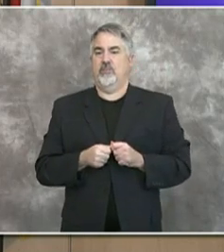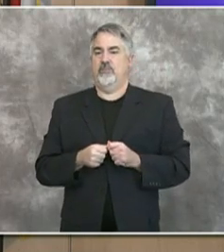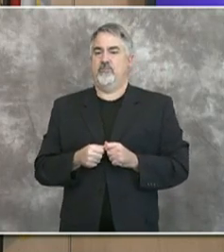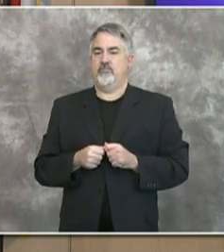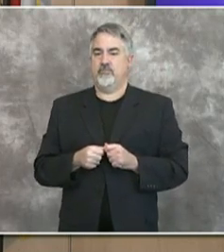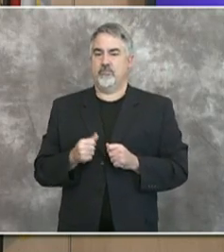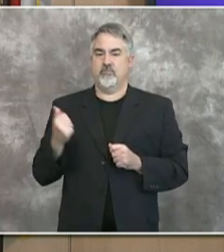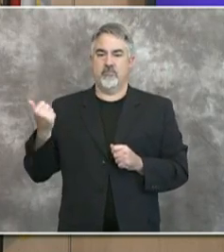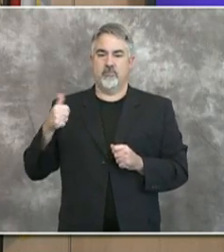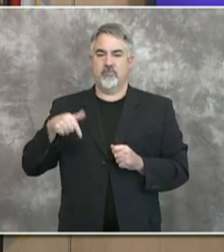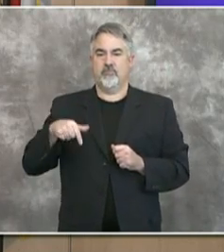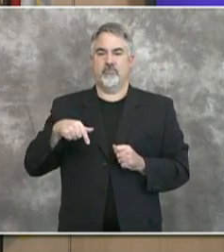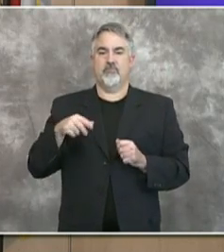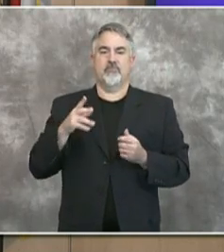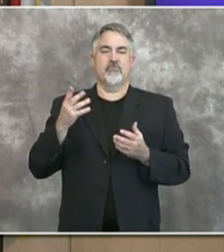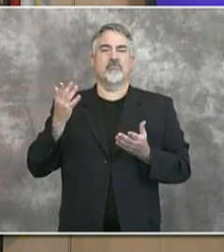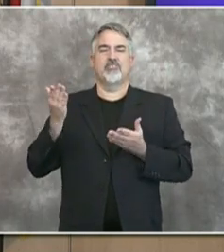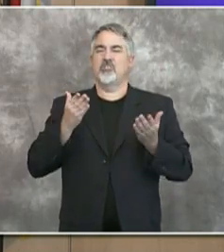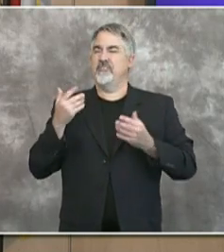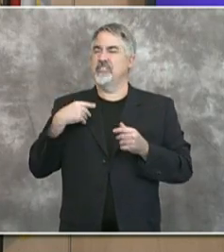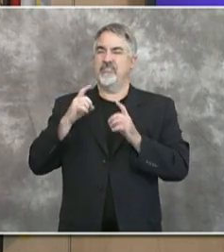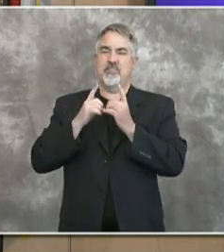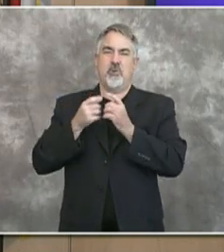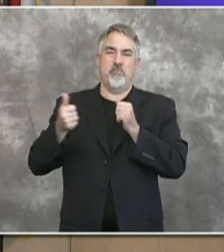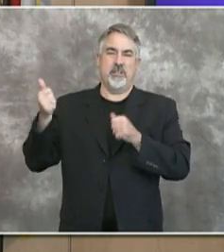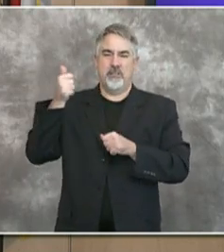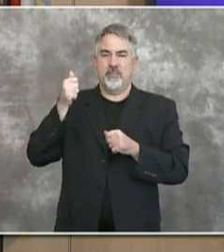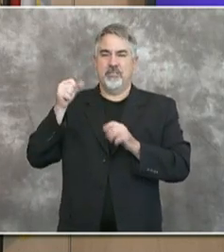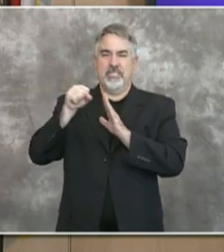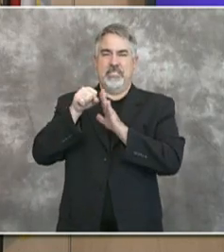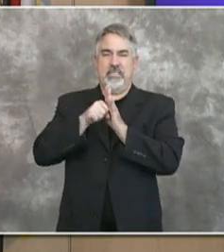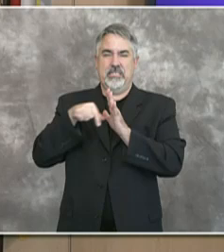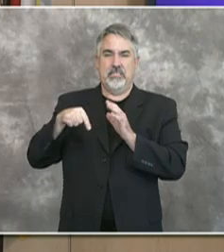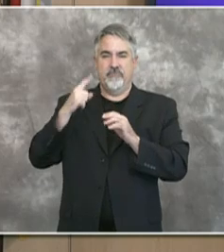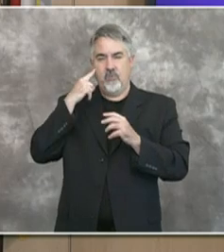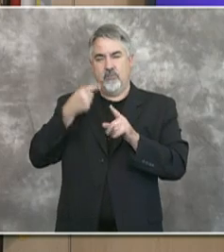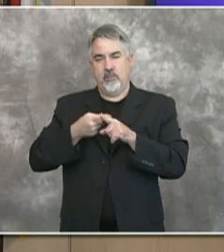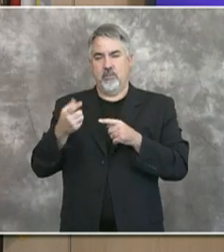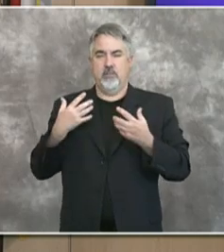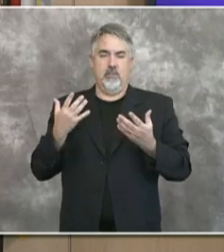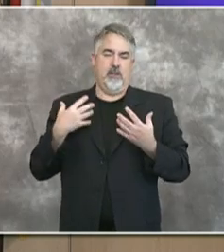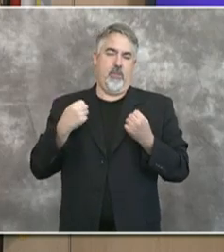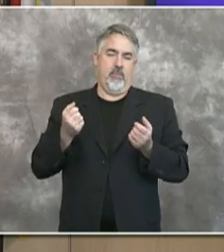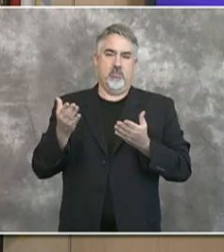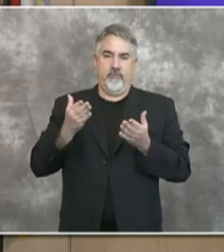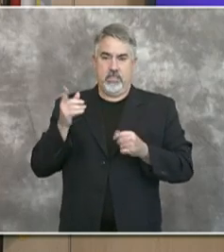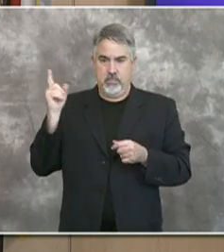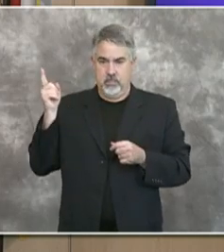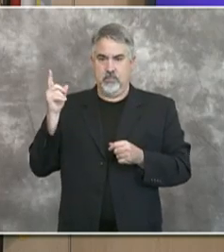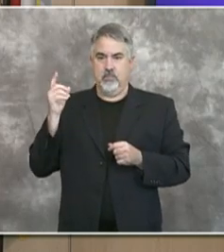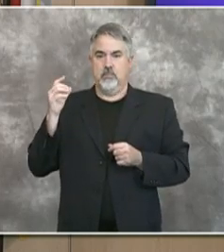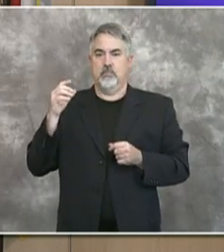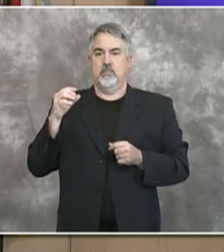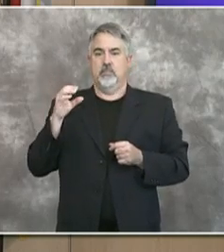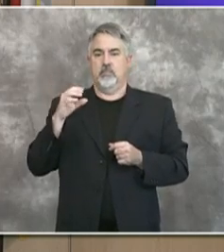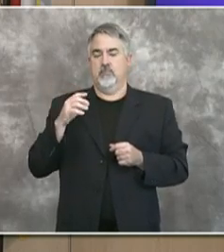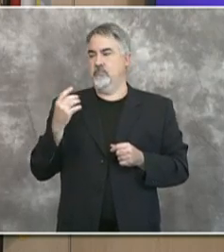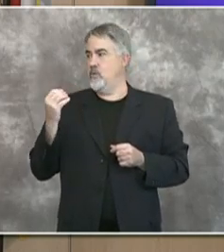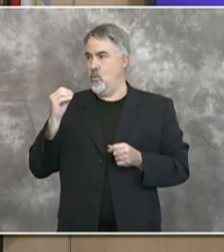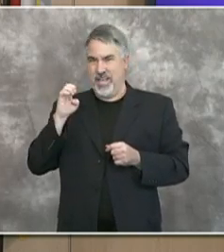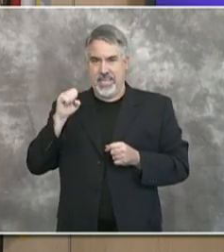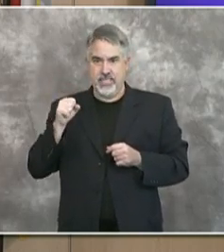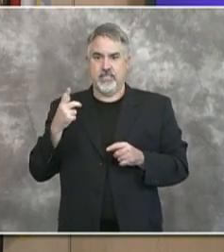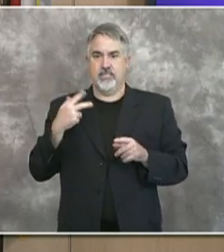Services for the state of California, along with the leadership for the State Office of Emergency Services and many of our county officials and local healthcare